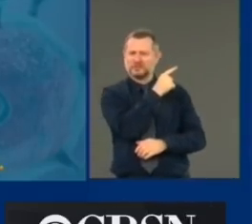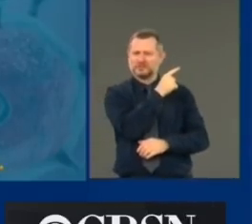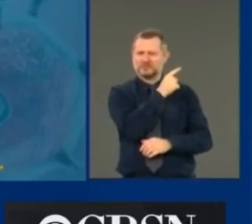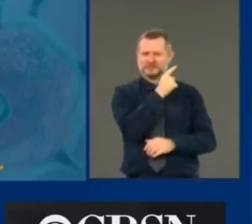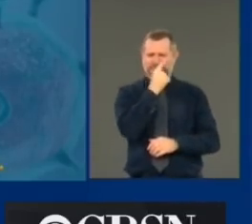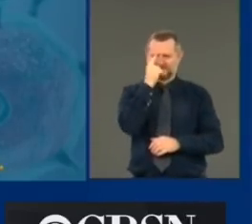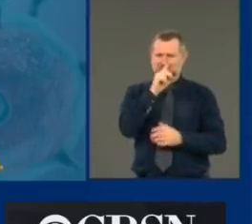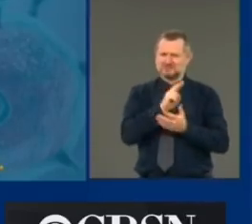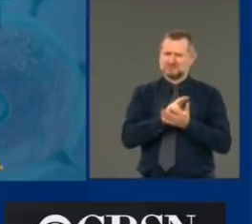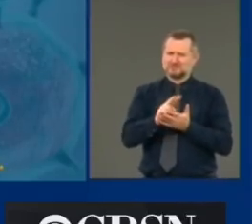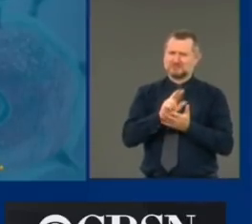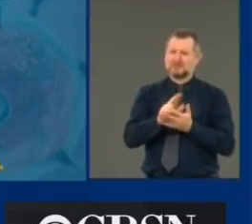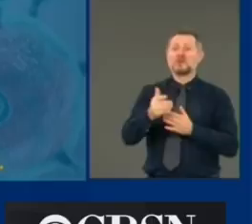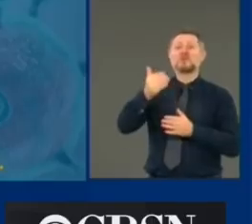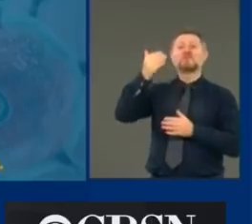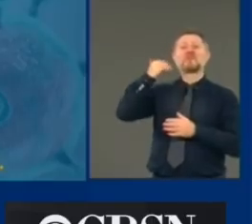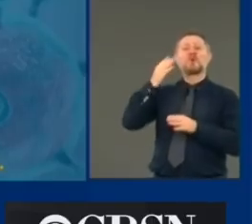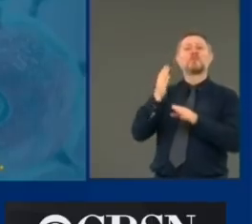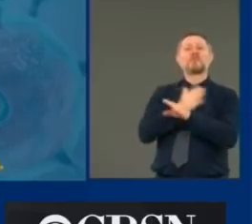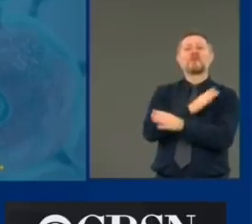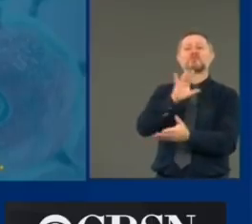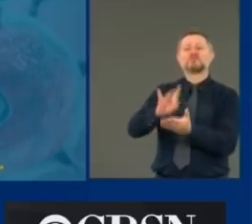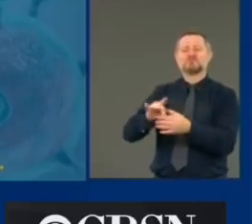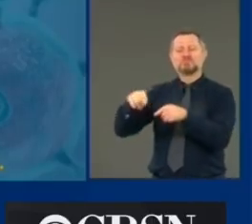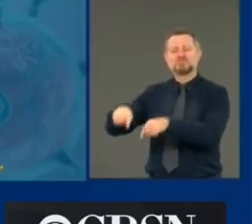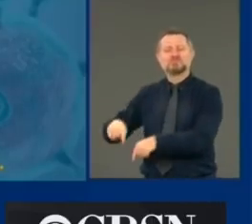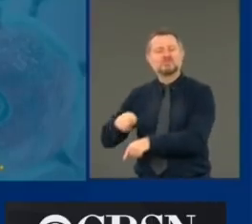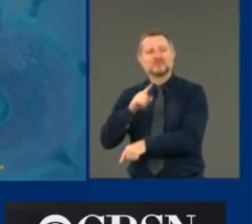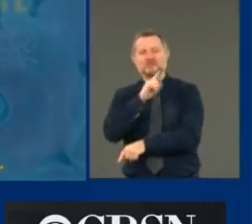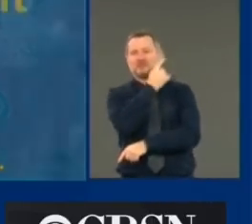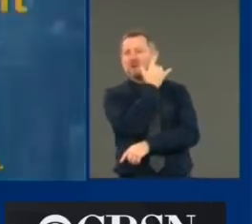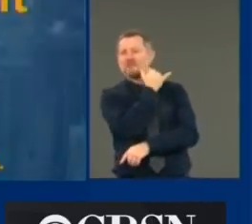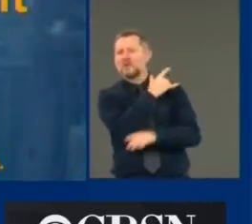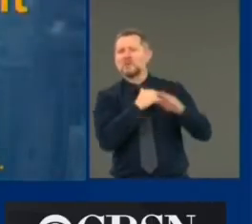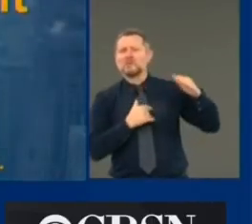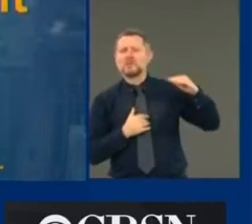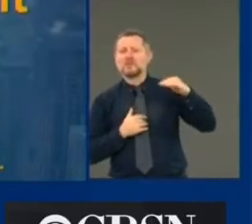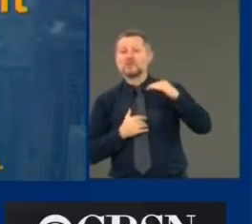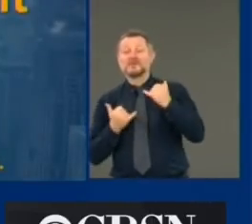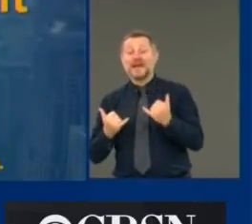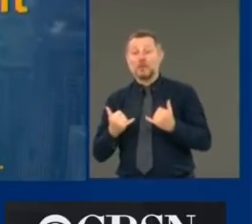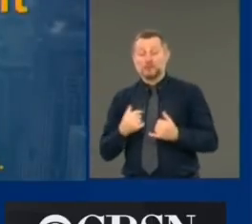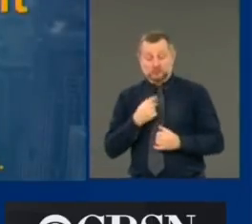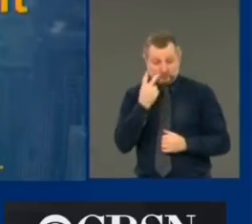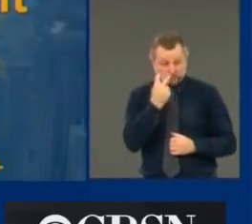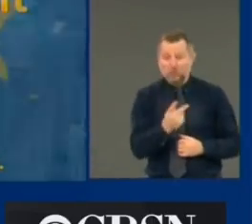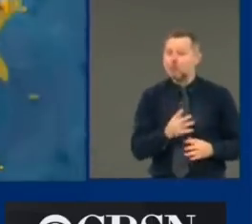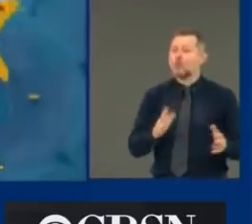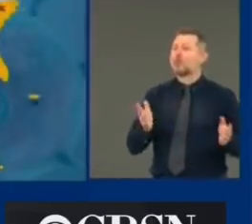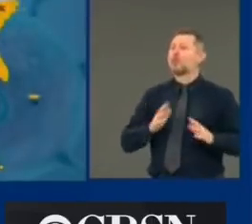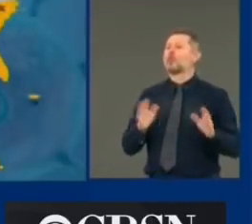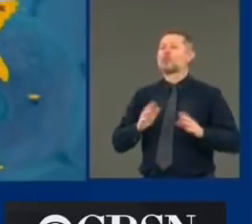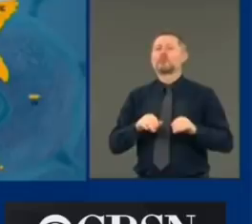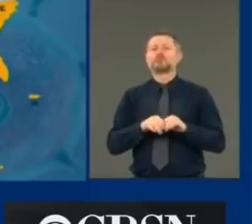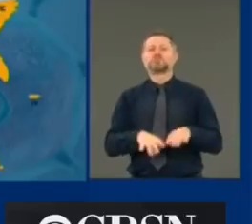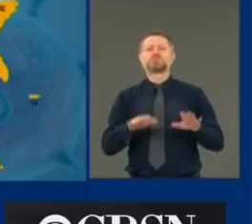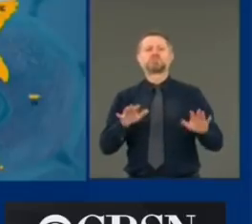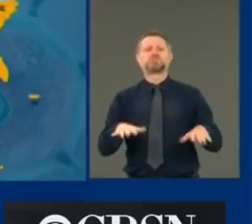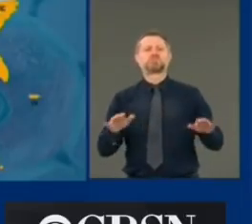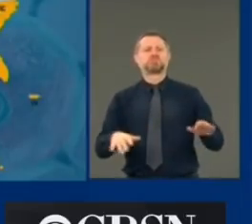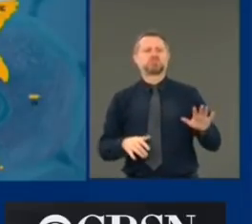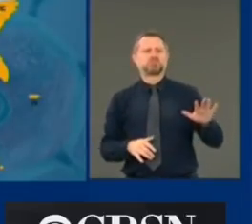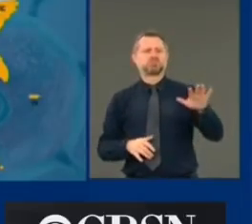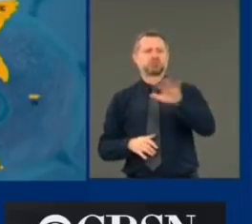this started before they came here. Look at the signs across the country. And the signs across the country